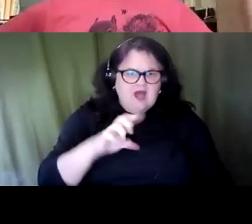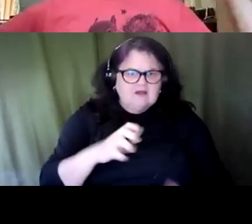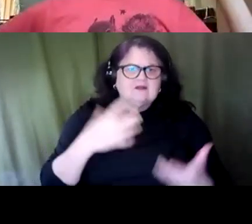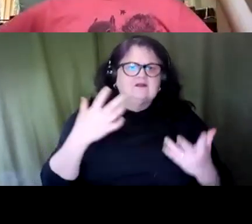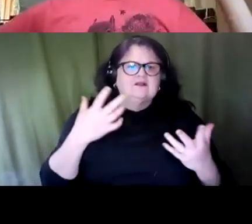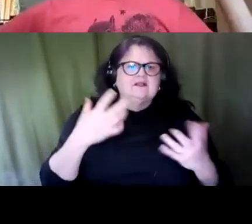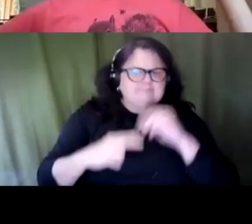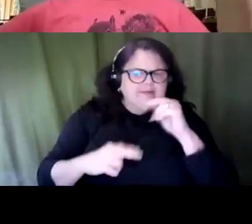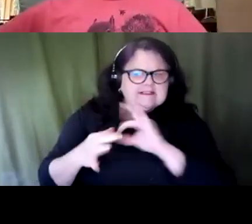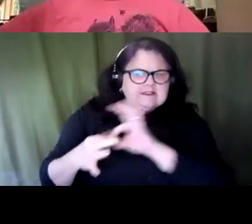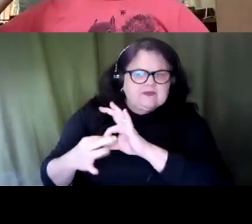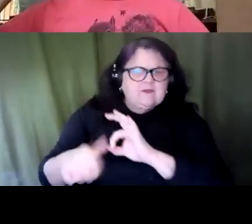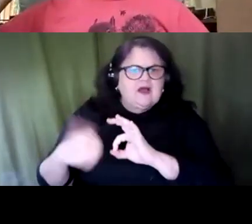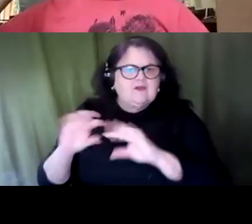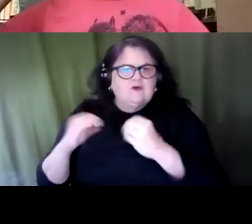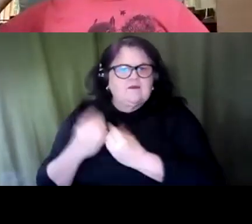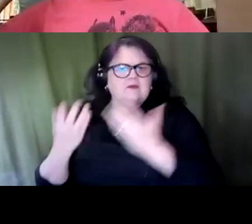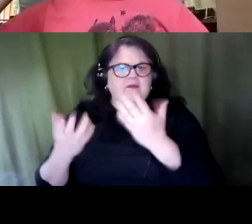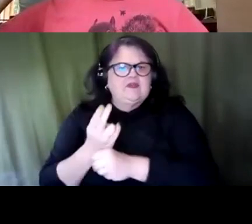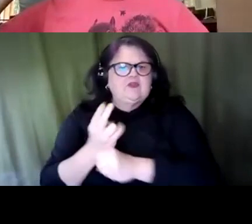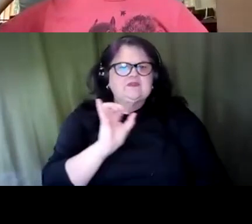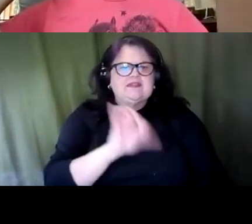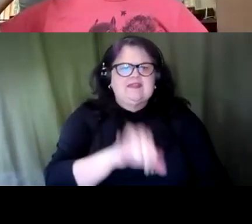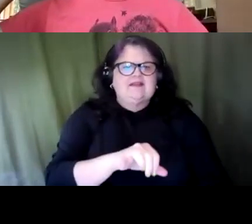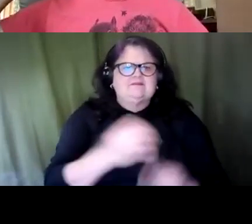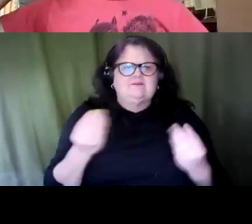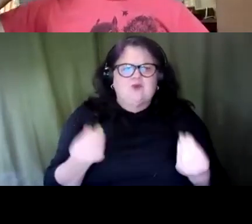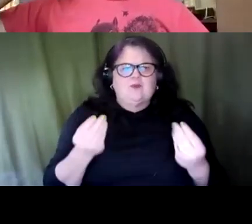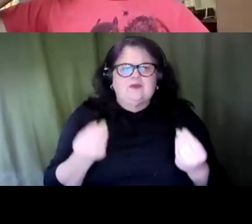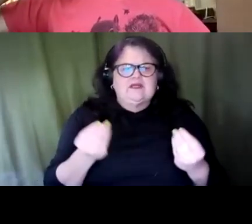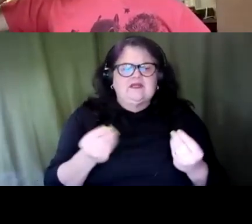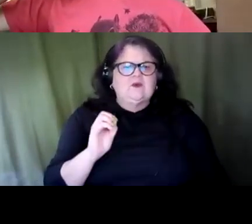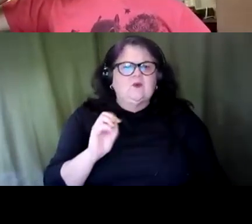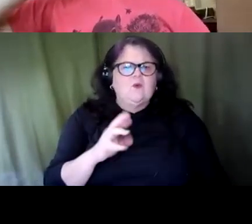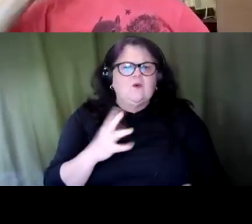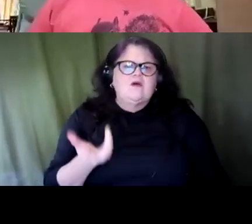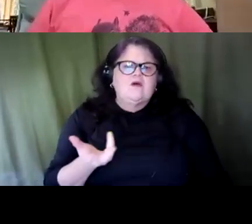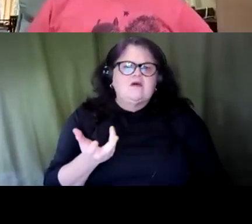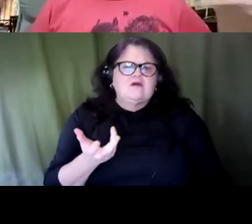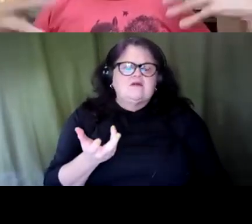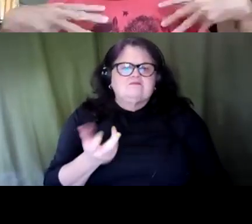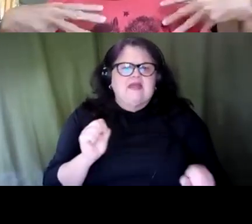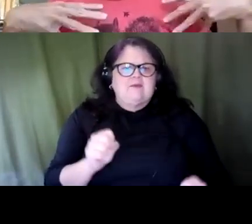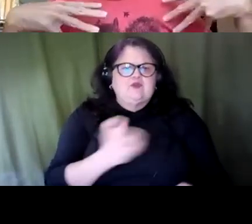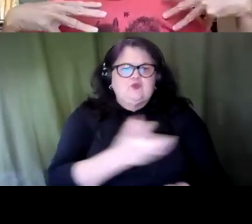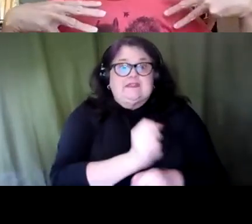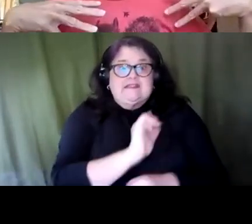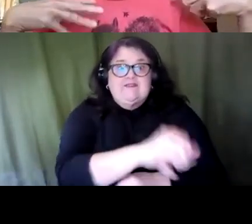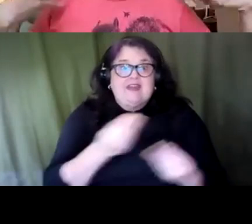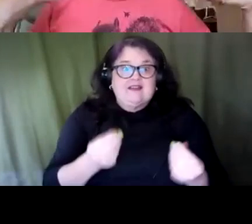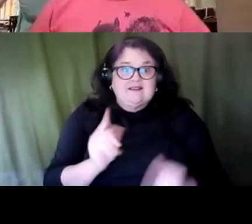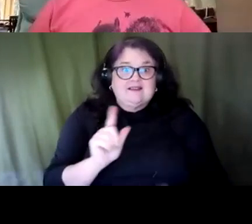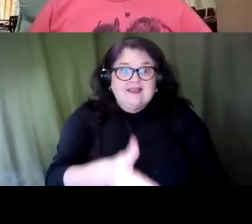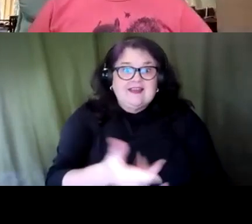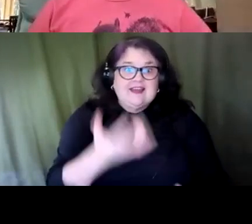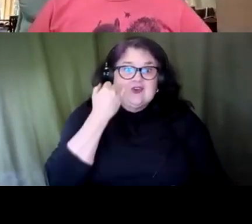other organizations that might use the property or be in a position to receive it later on, like if the